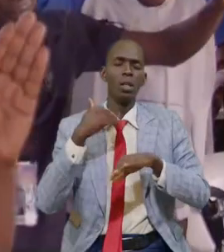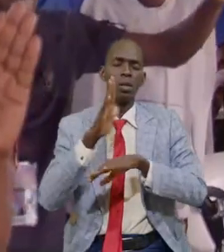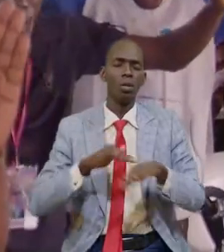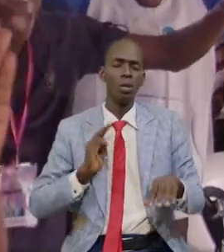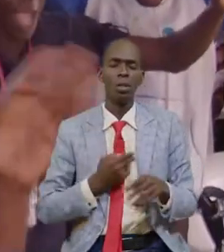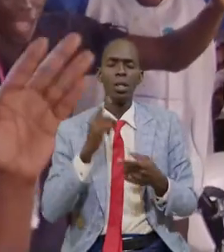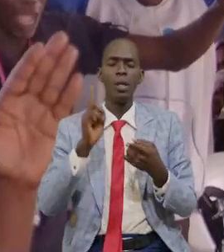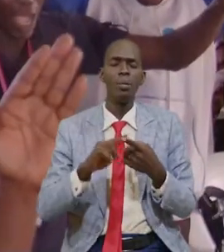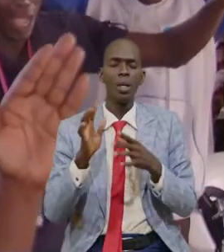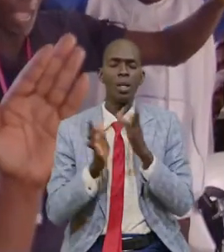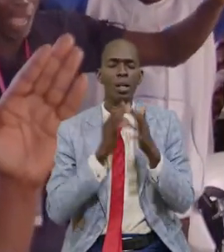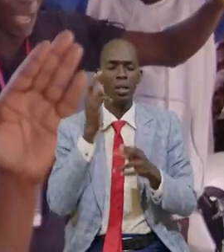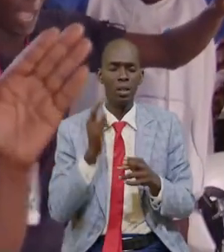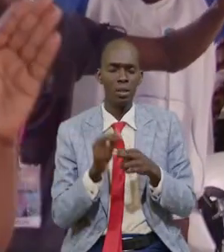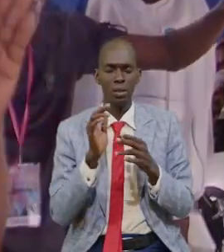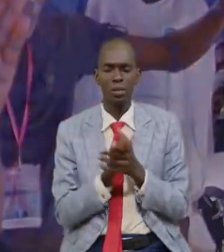name.